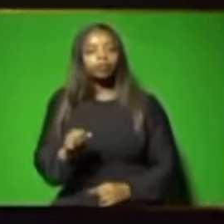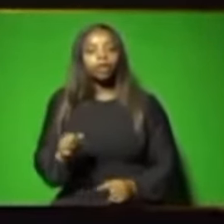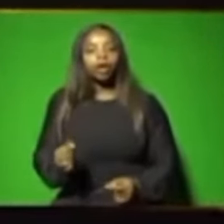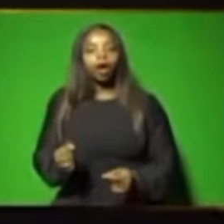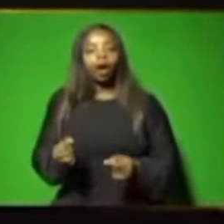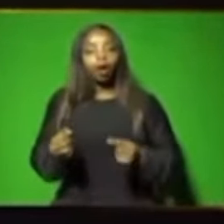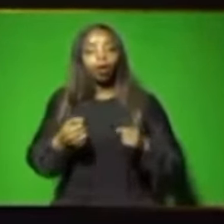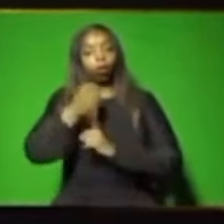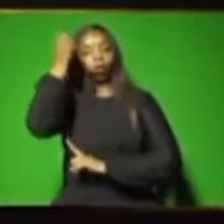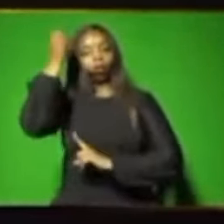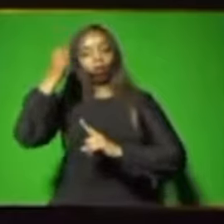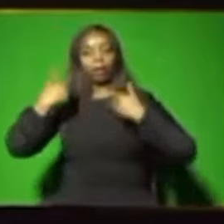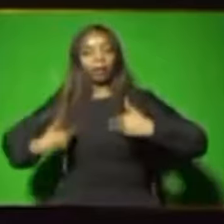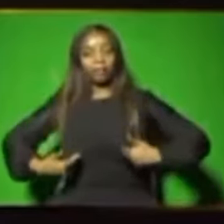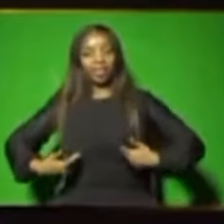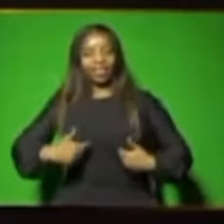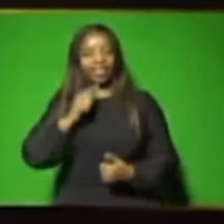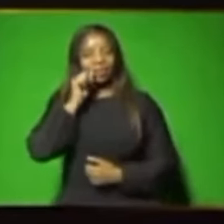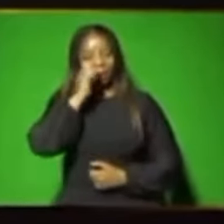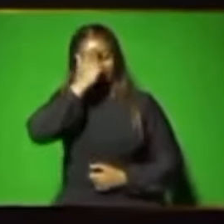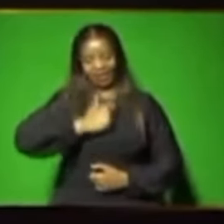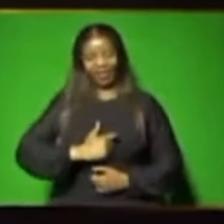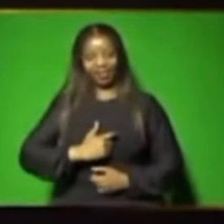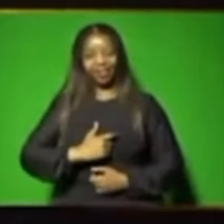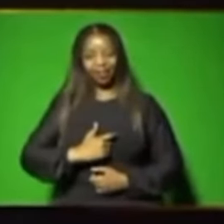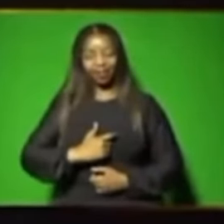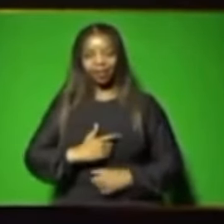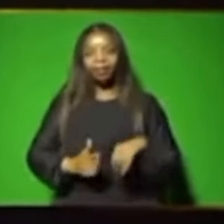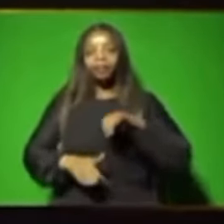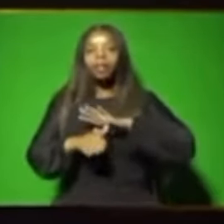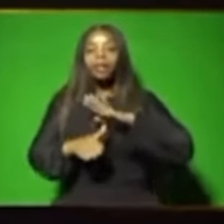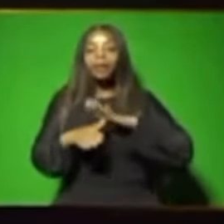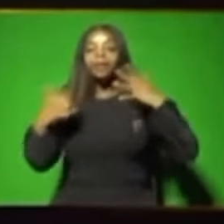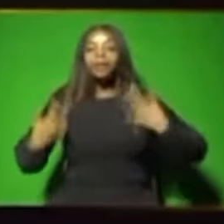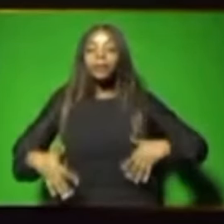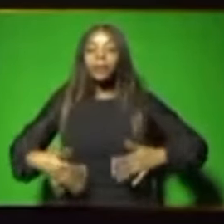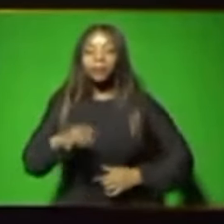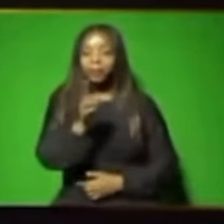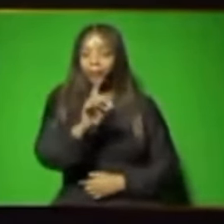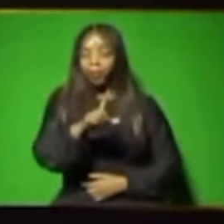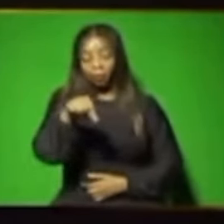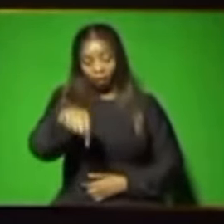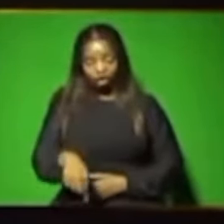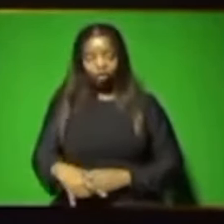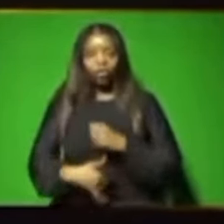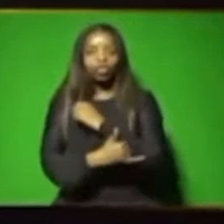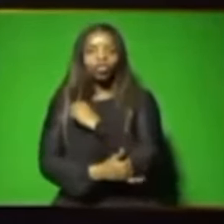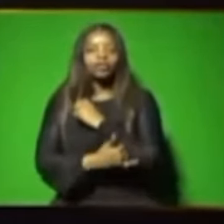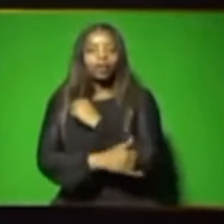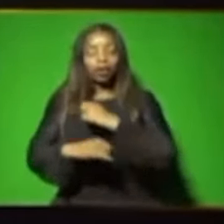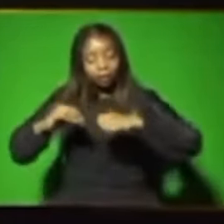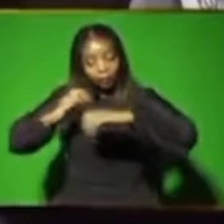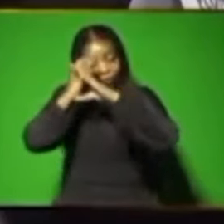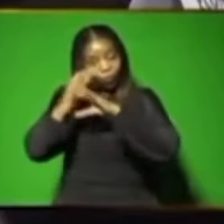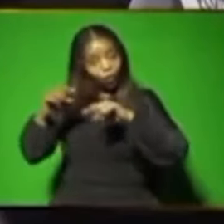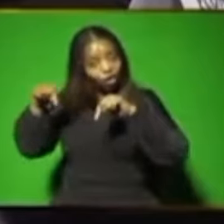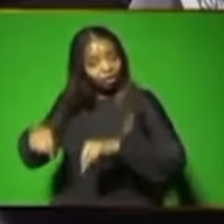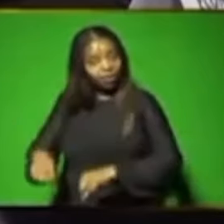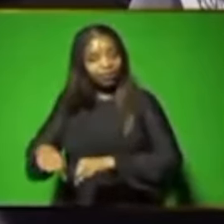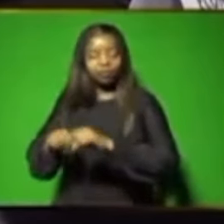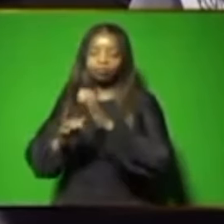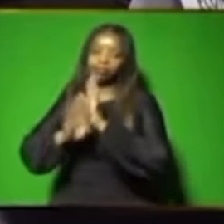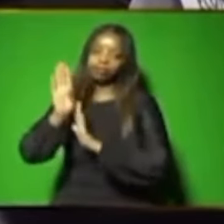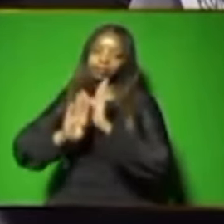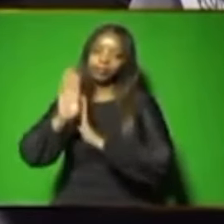there embarrassed when Ramaphosa approached him. And yeah, I think this was a very